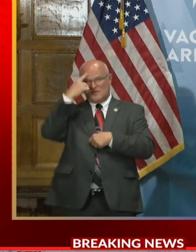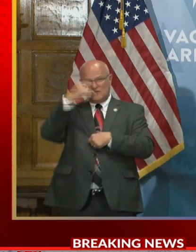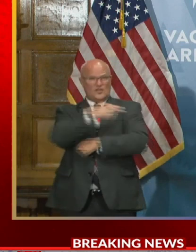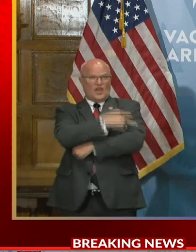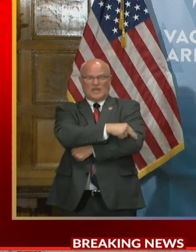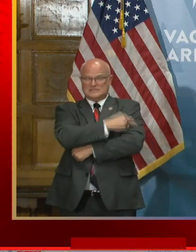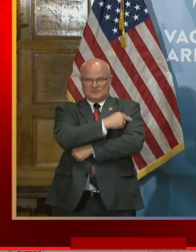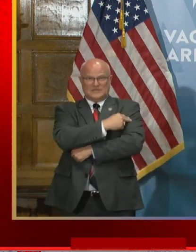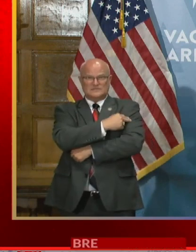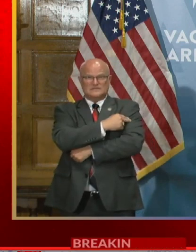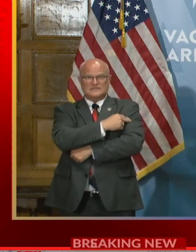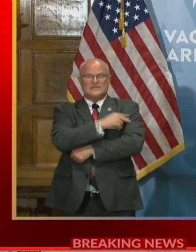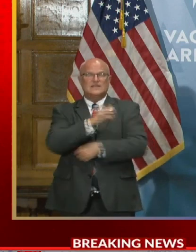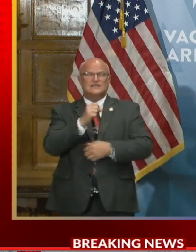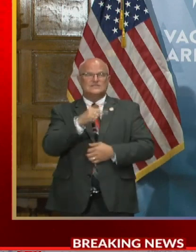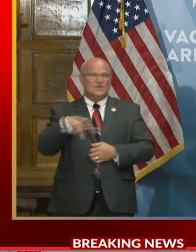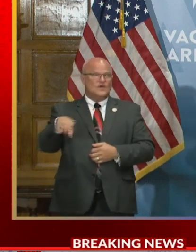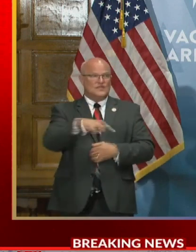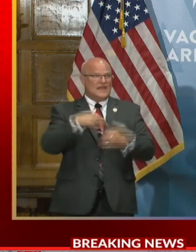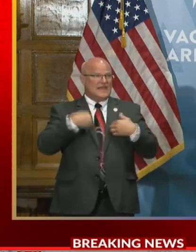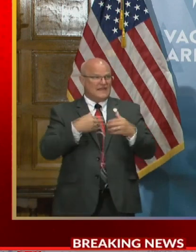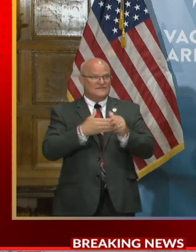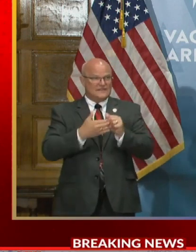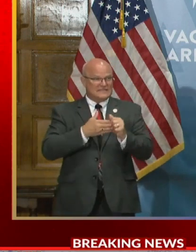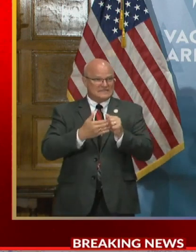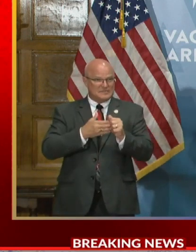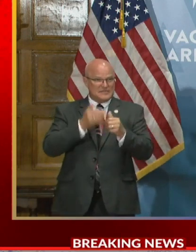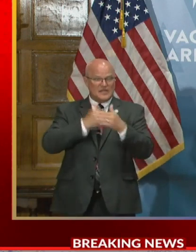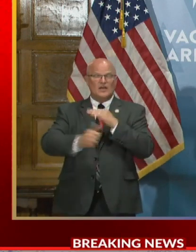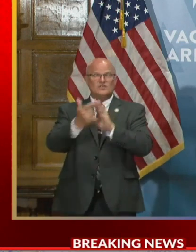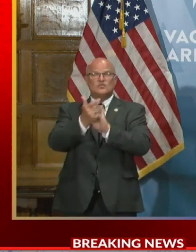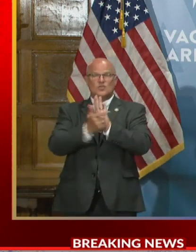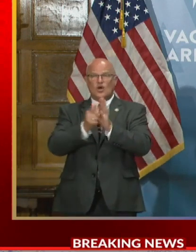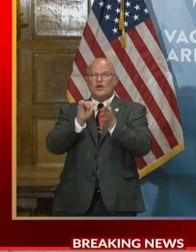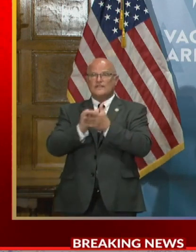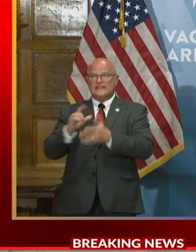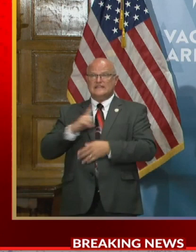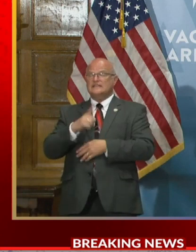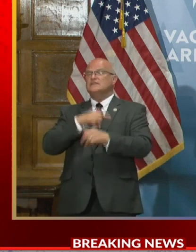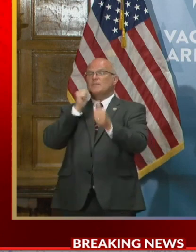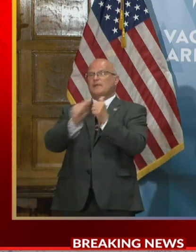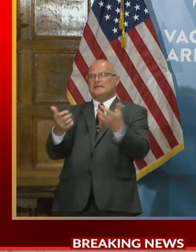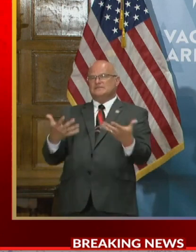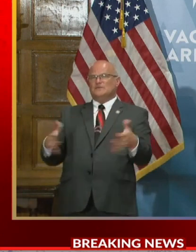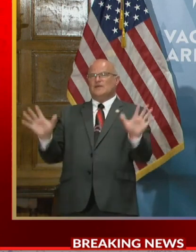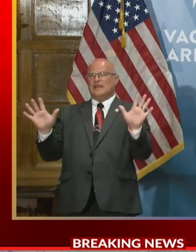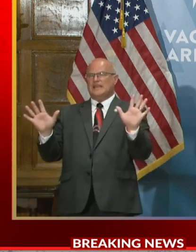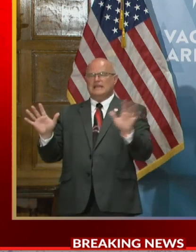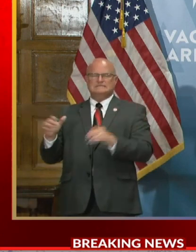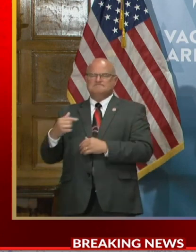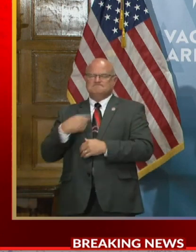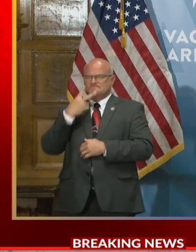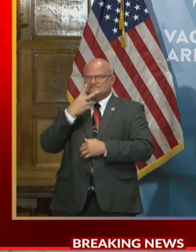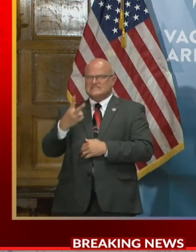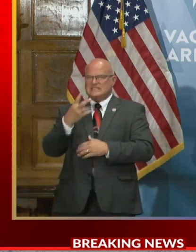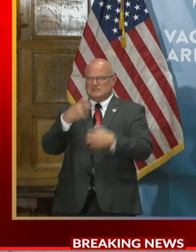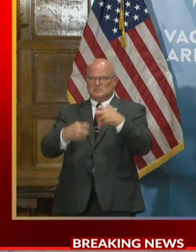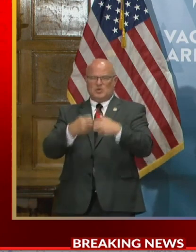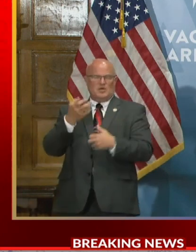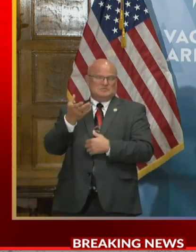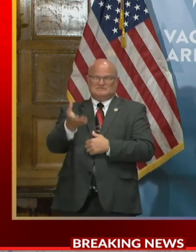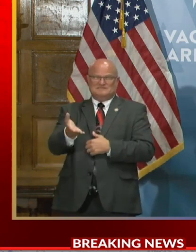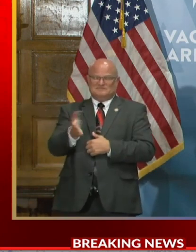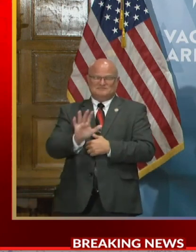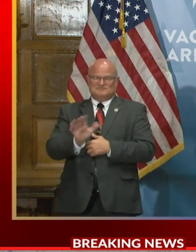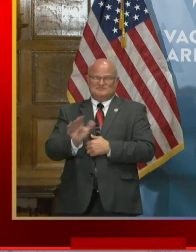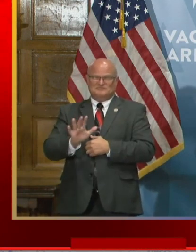our hospitals, and so they have flexibility under laws that the legislature passed. So I don't see any impediment there. They're